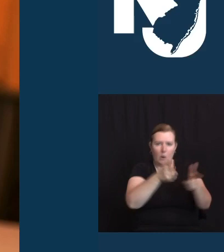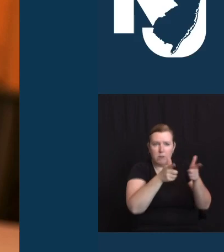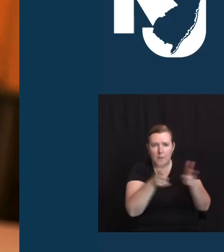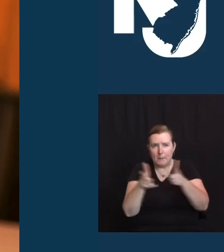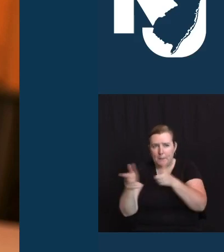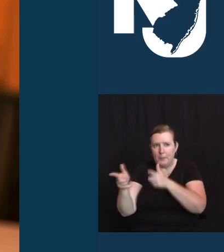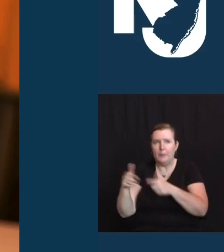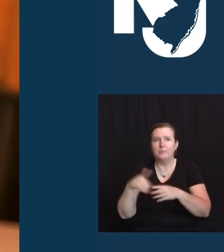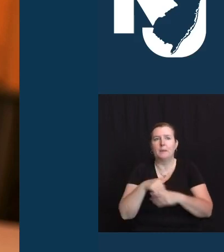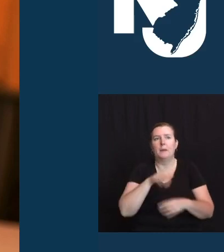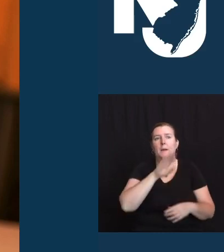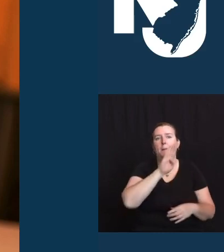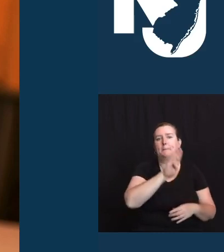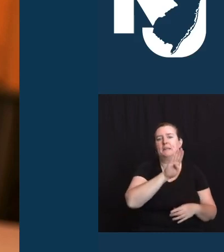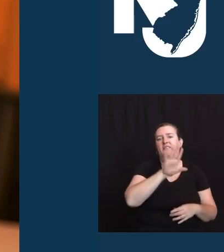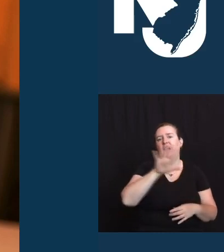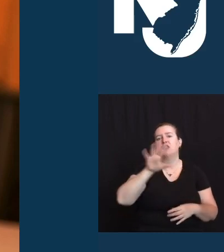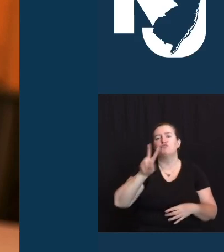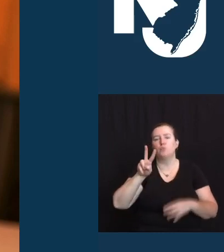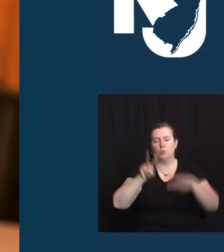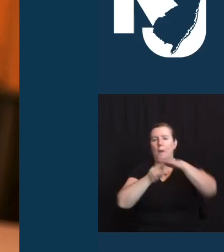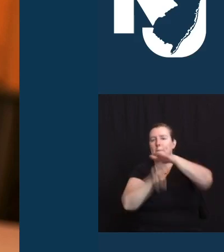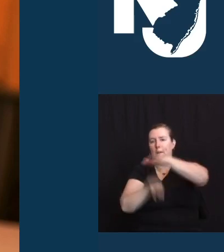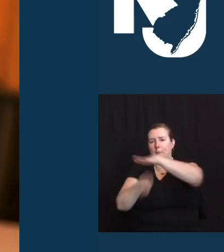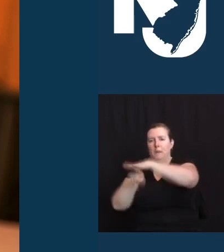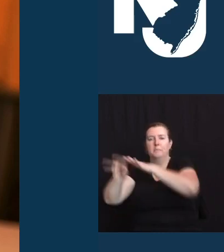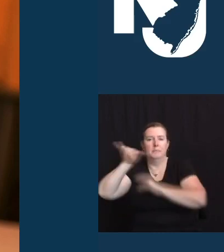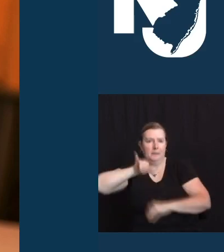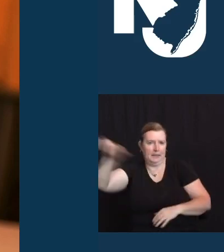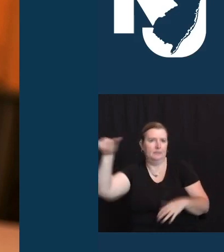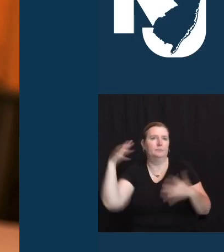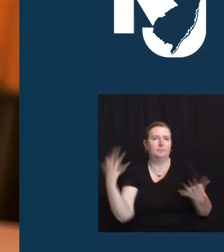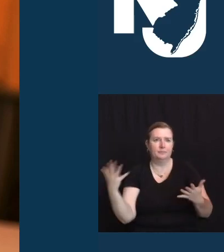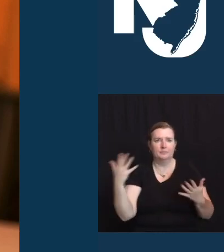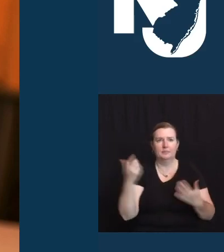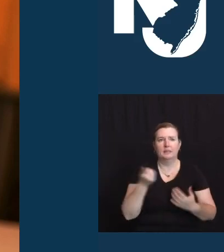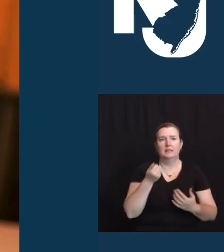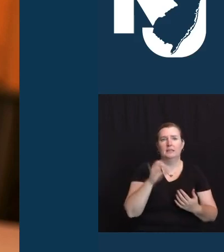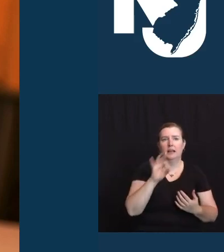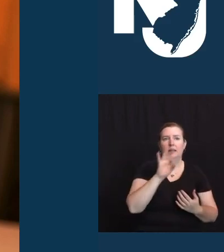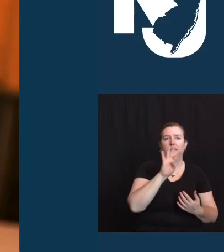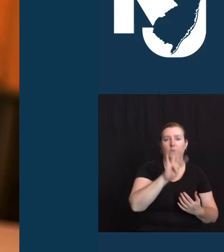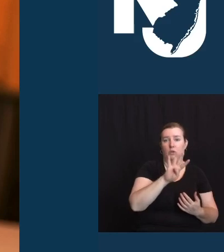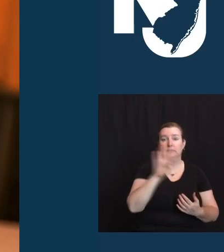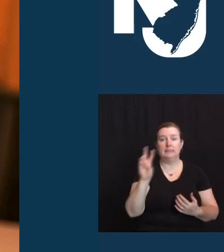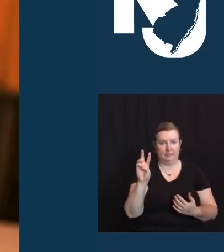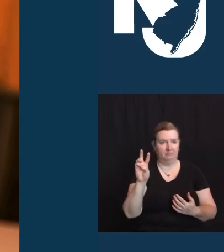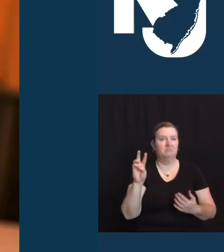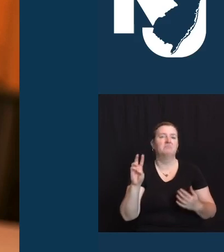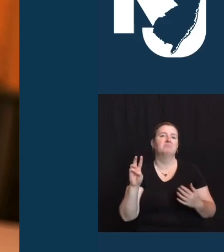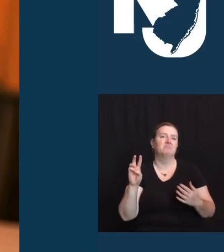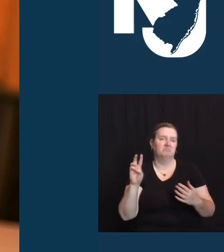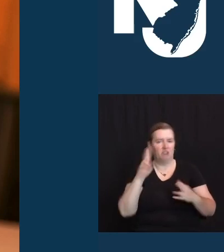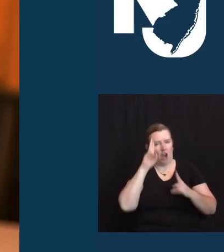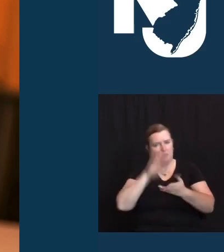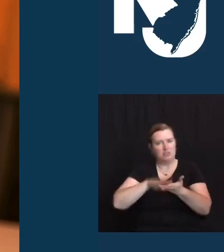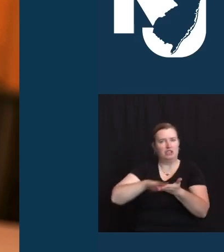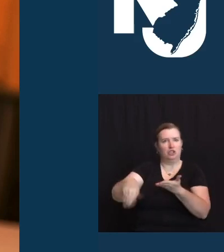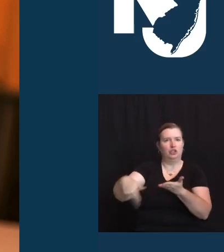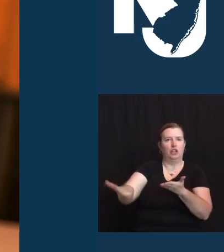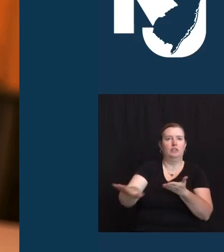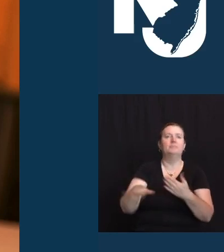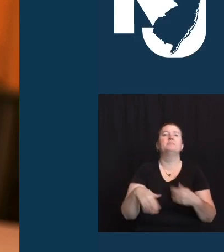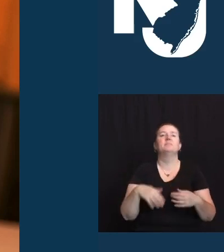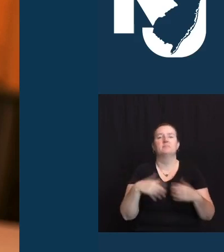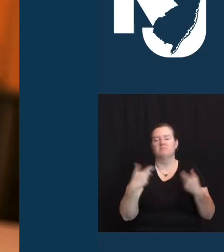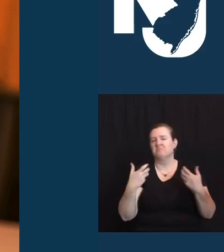was honorably discharged in 1946 and went on to have a 32-year career in the electronics industry.